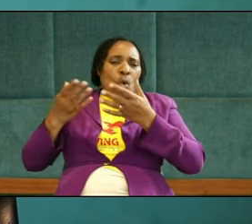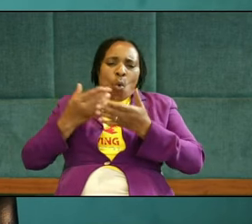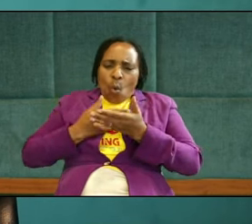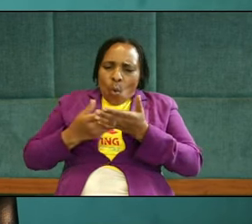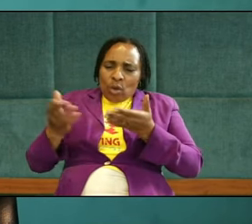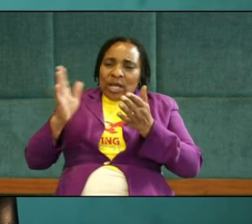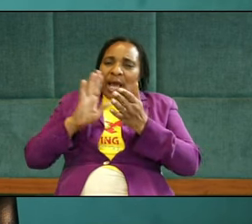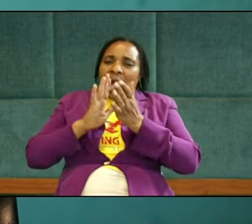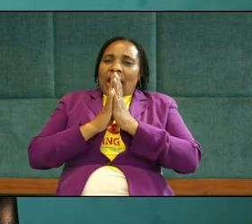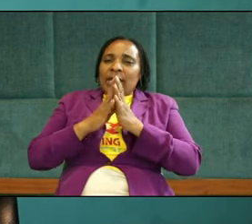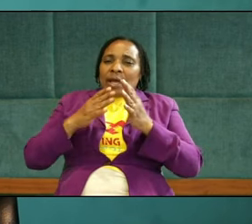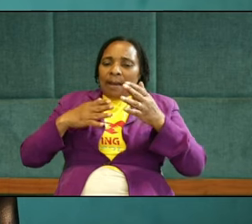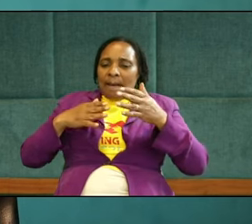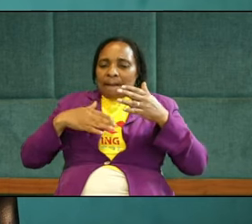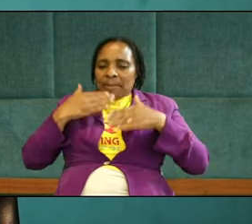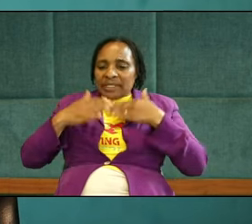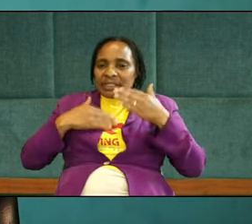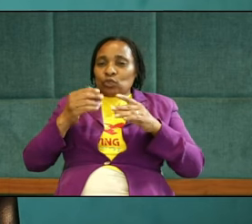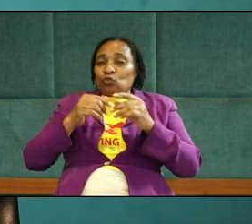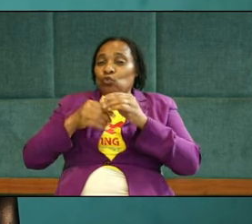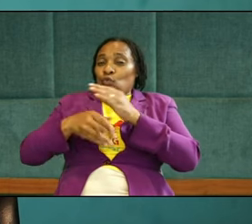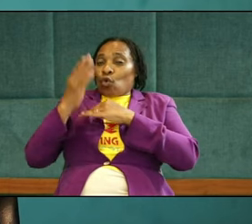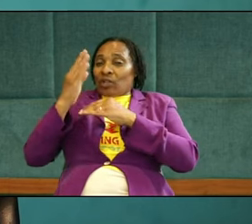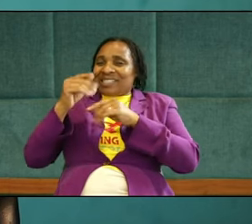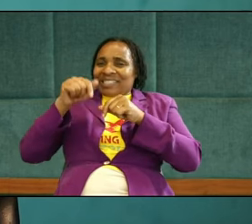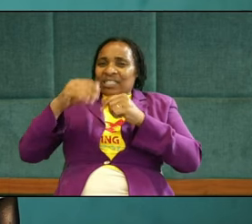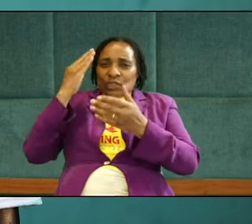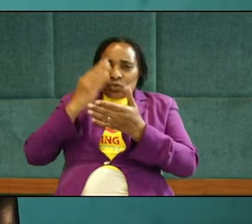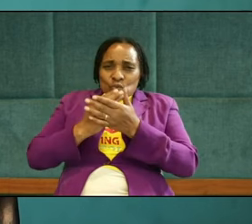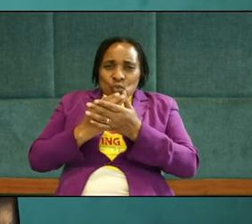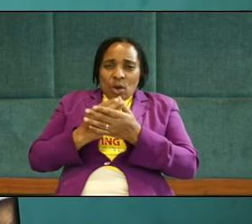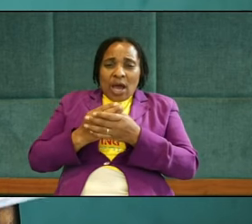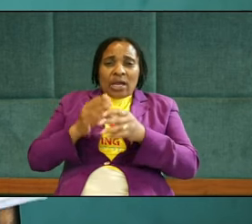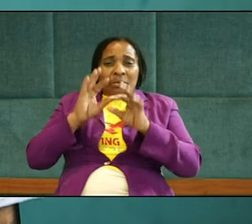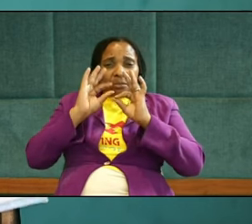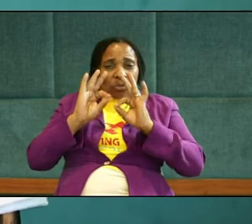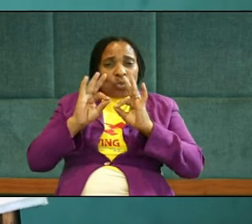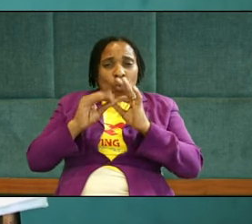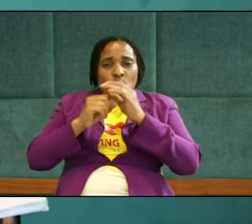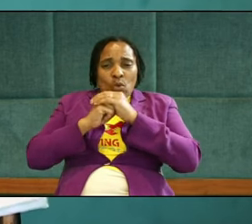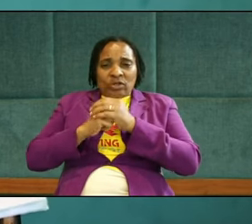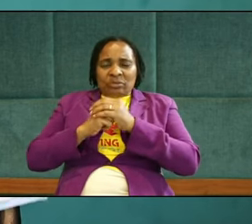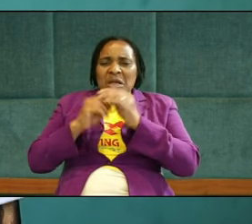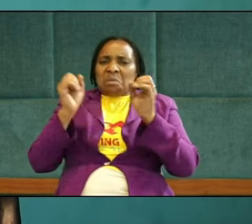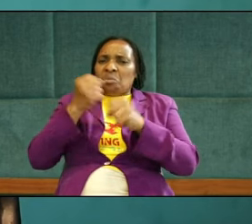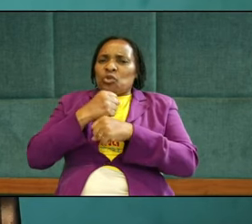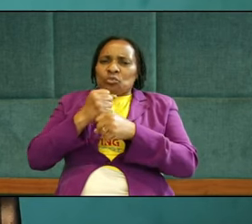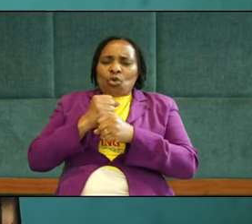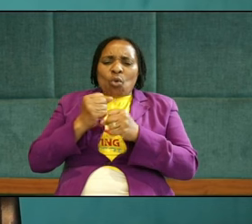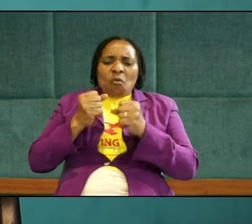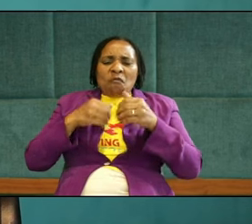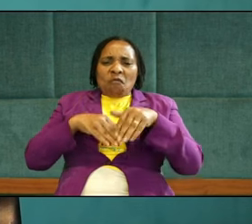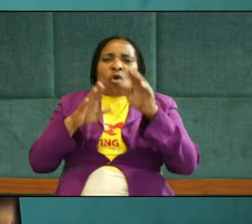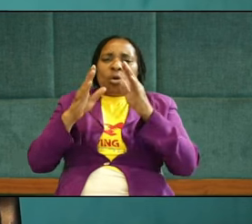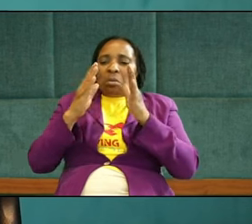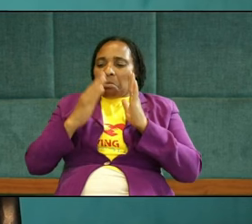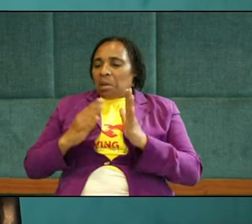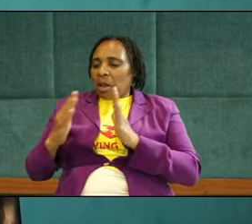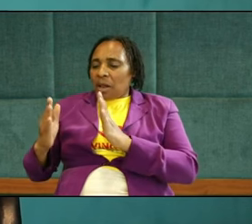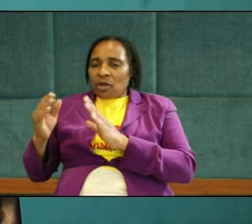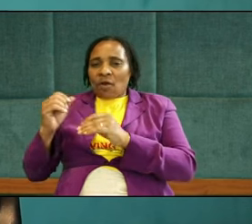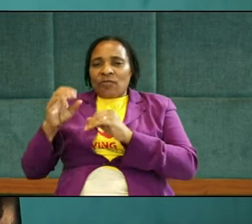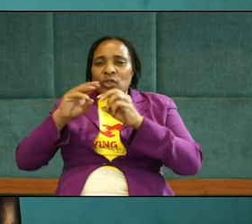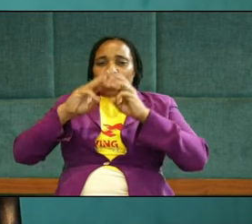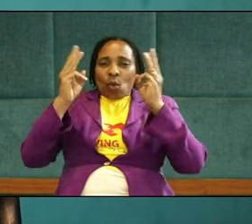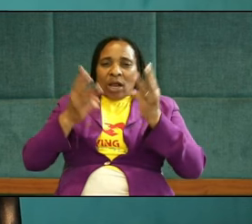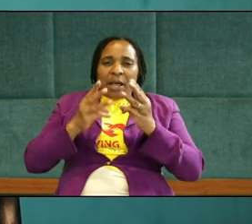God. This is your true and proper worship. Do not conform to the patterns of this world, but be transformed by